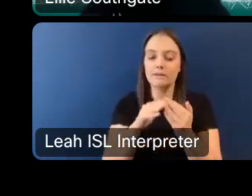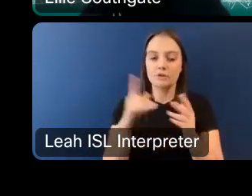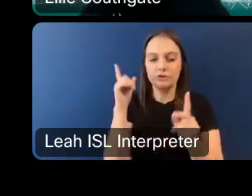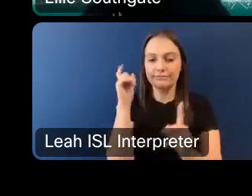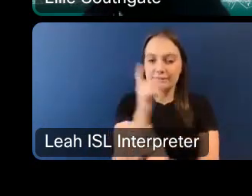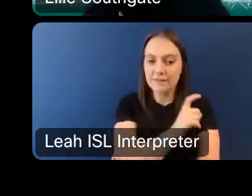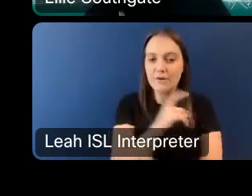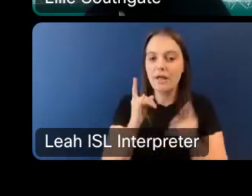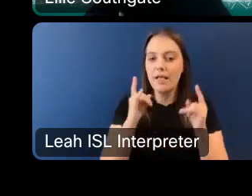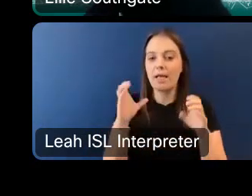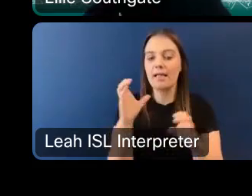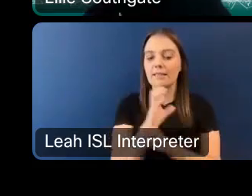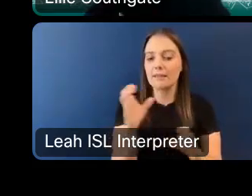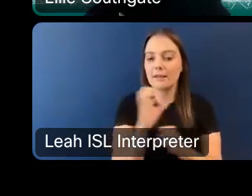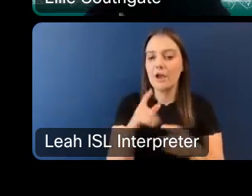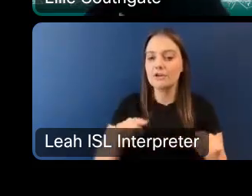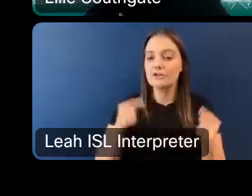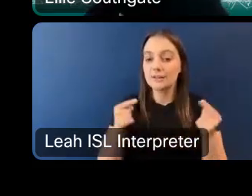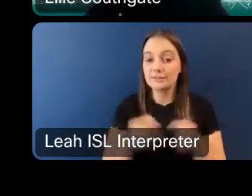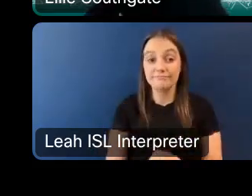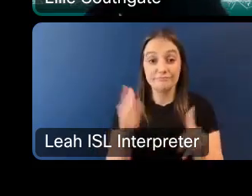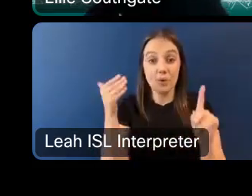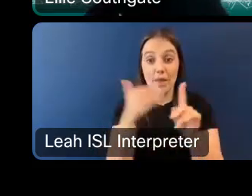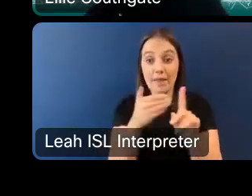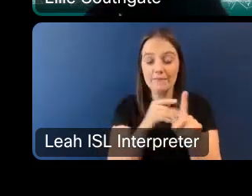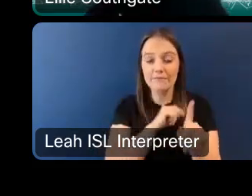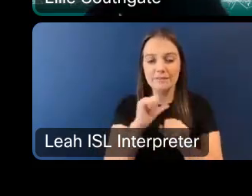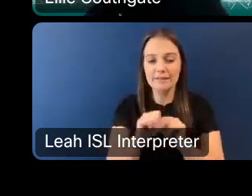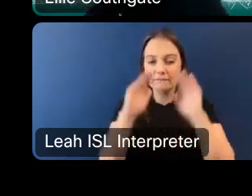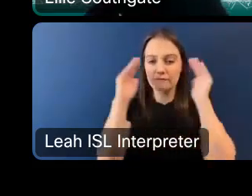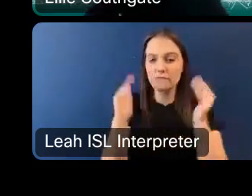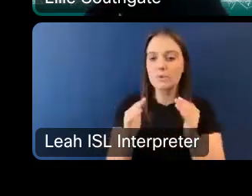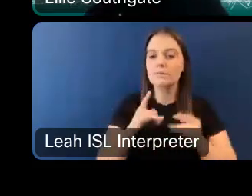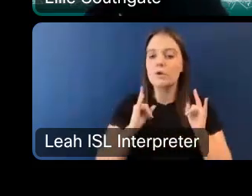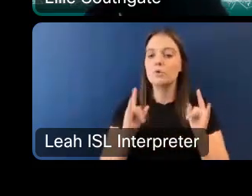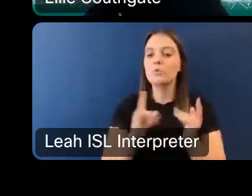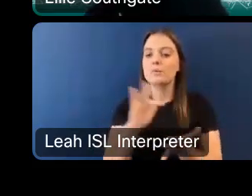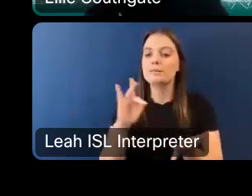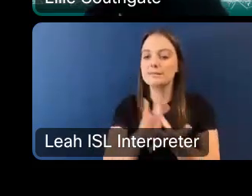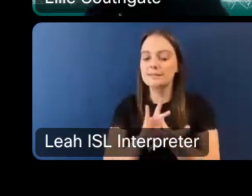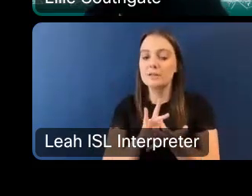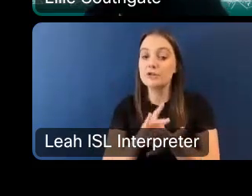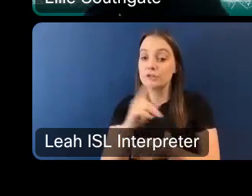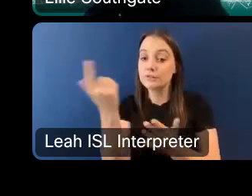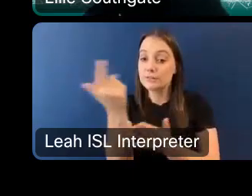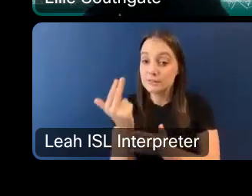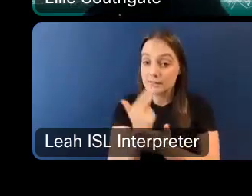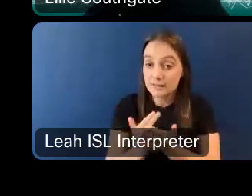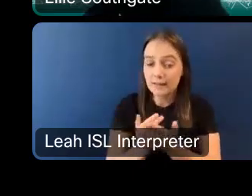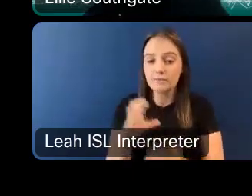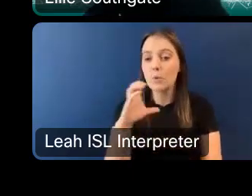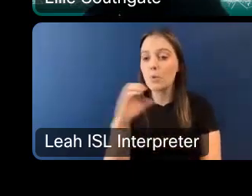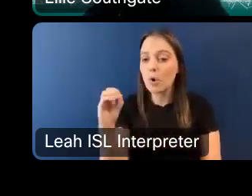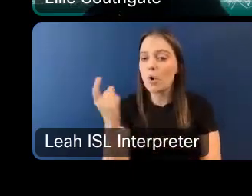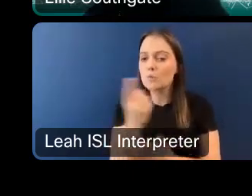of the webinar today, as it suggests, is on human-centered design and how co-design and co-development